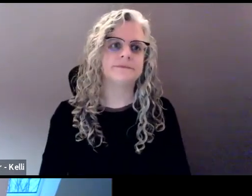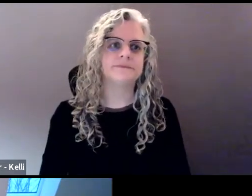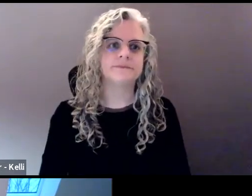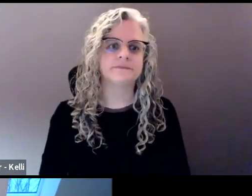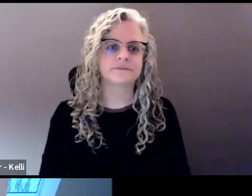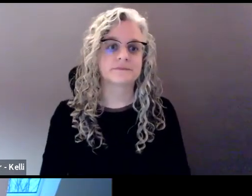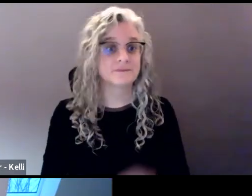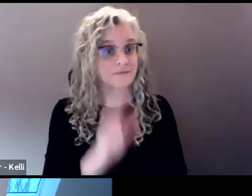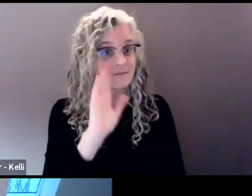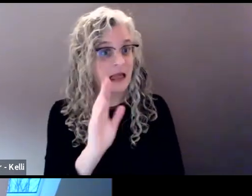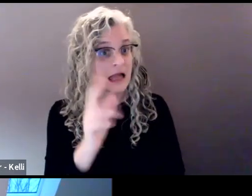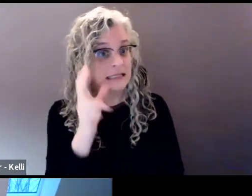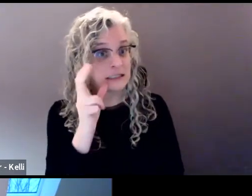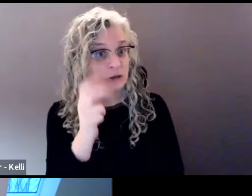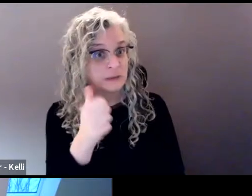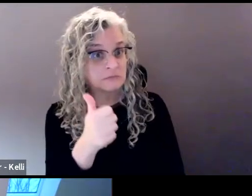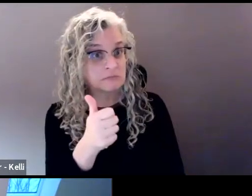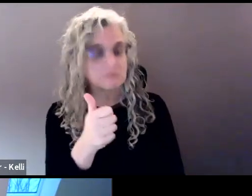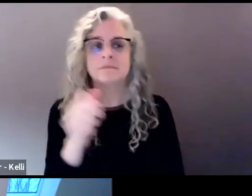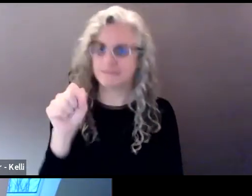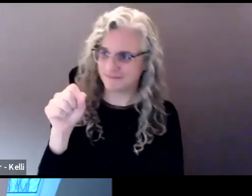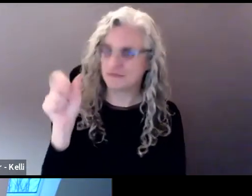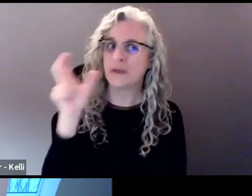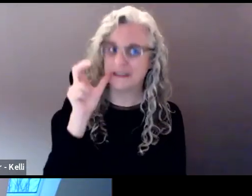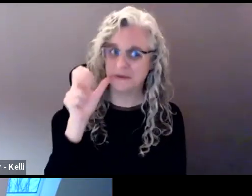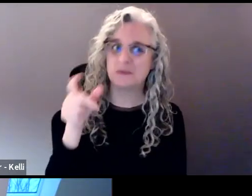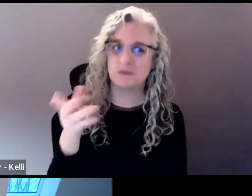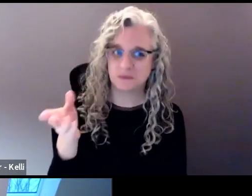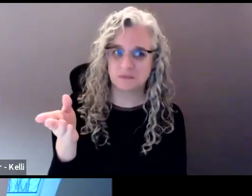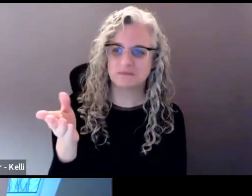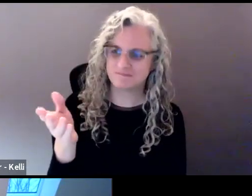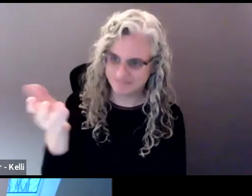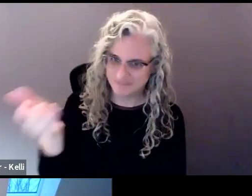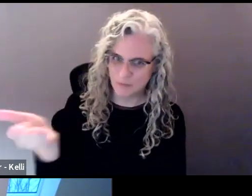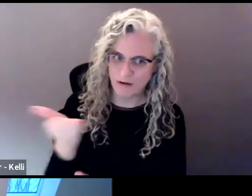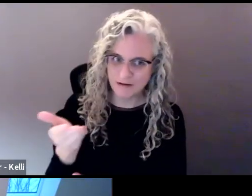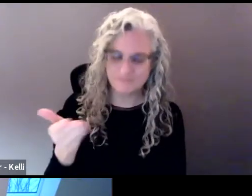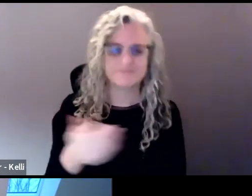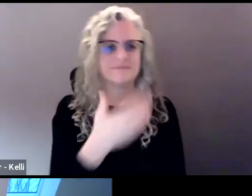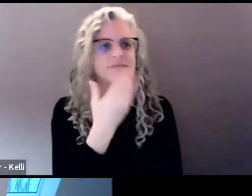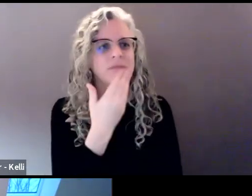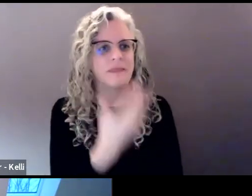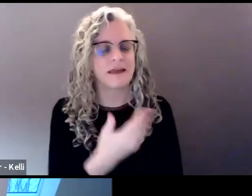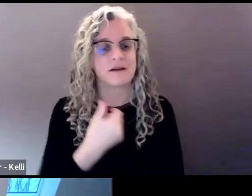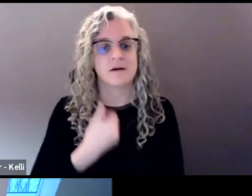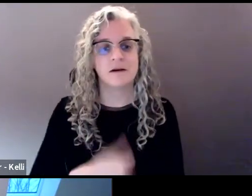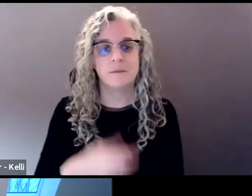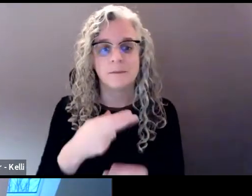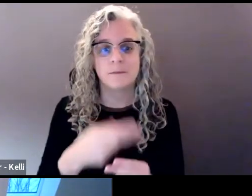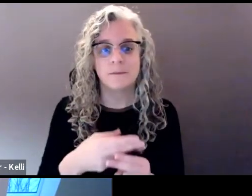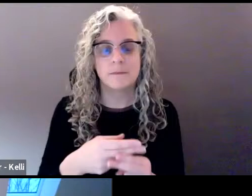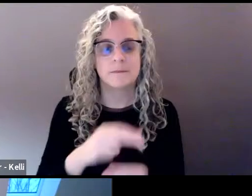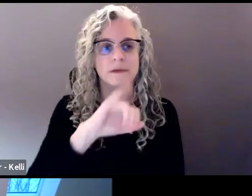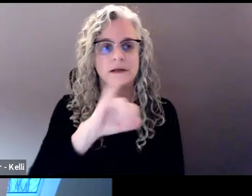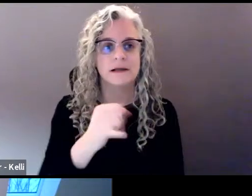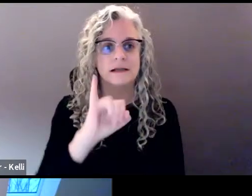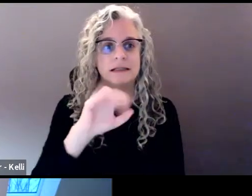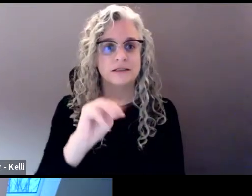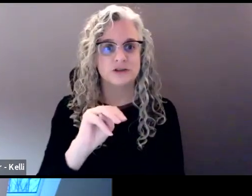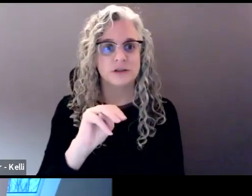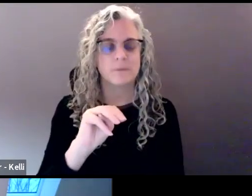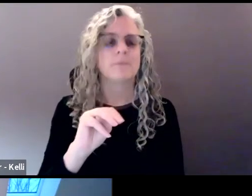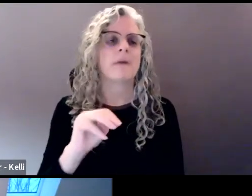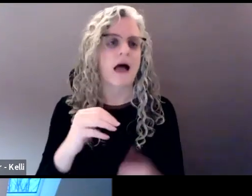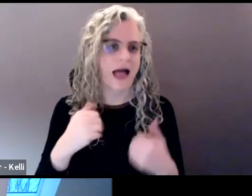Hi, can you hear me? I can, or we can. Welcome. Thank you. My name is Jim, and I'm a homeowner in